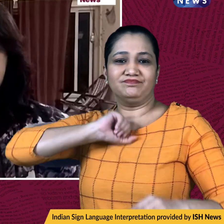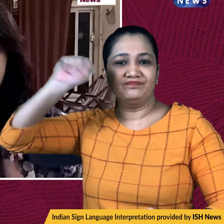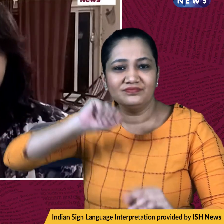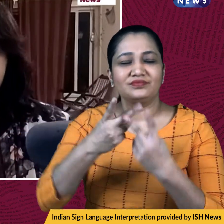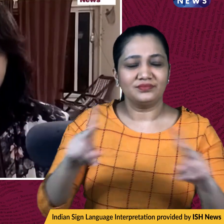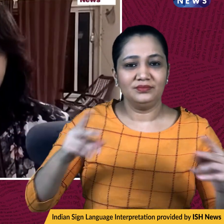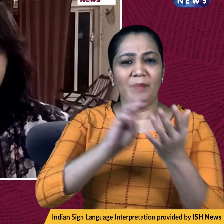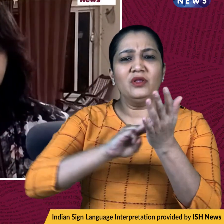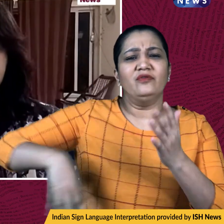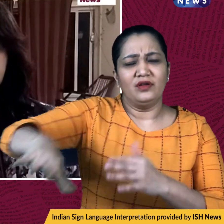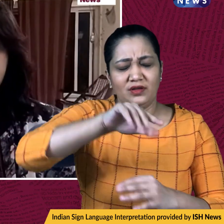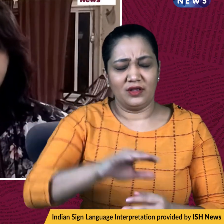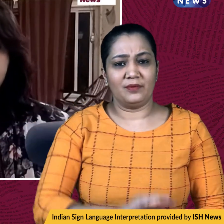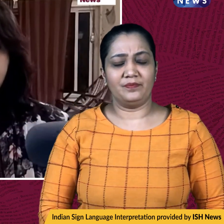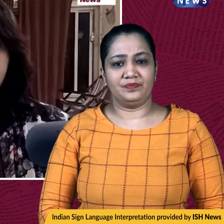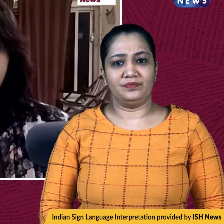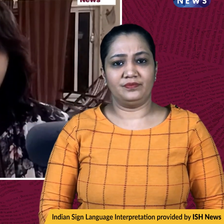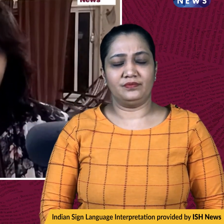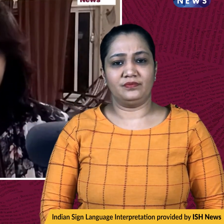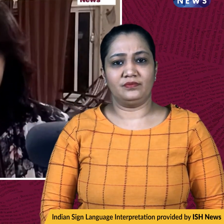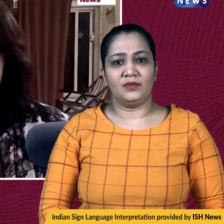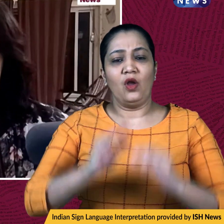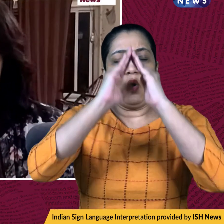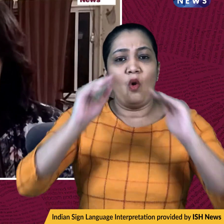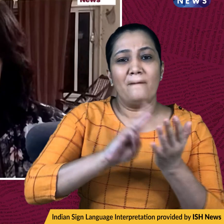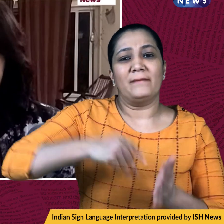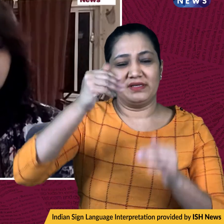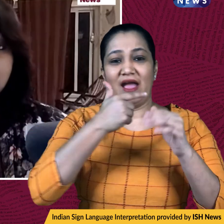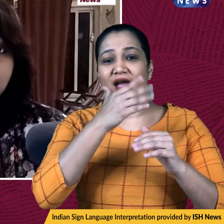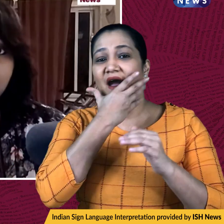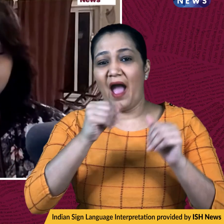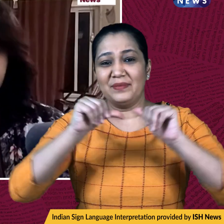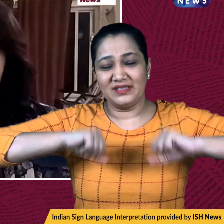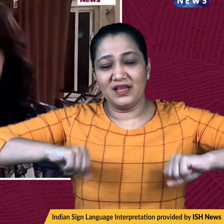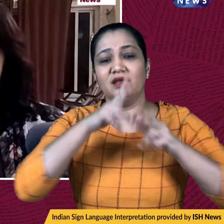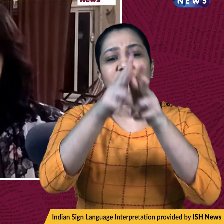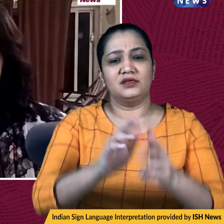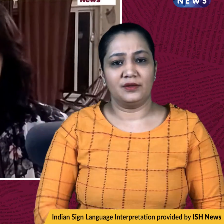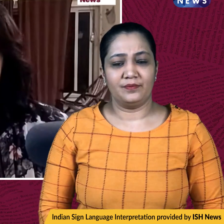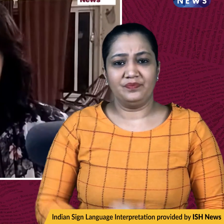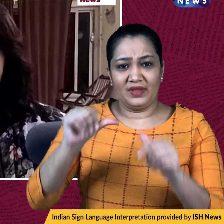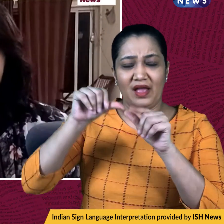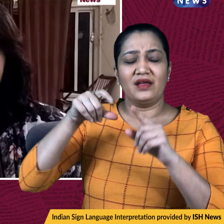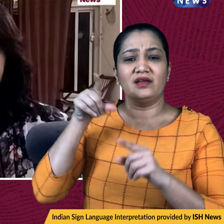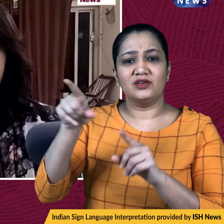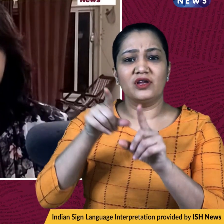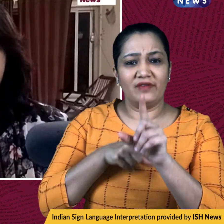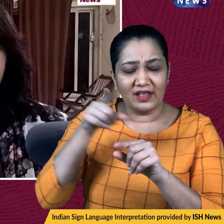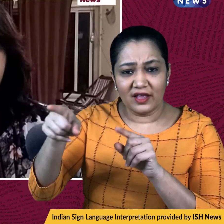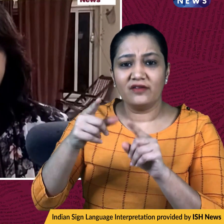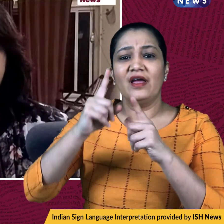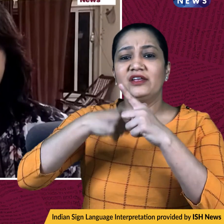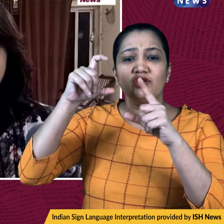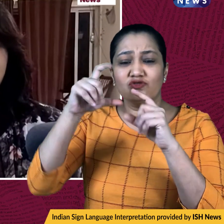Uttar Pradesh's Muzaffarnagar, Union Home Minister Amit Shah has said, and I quote, Akhilesh Yadav and Jayant Chaudhary are